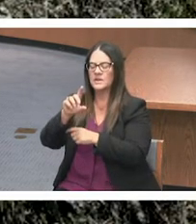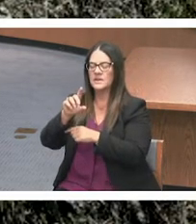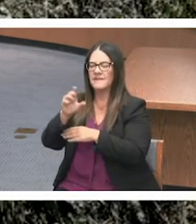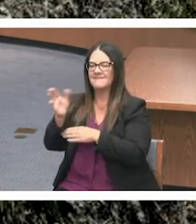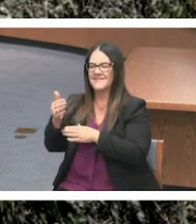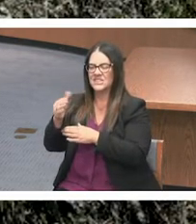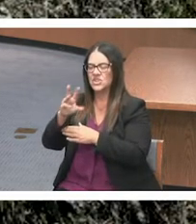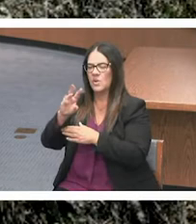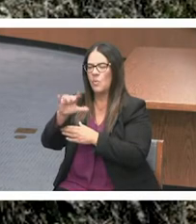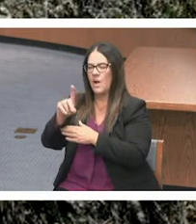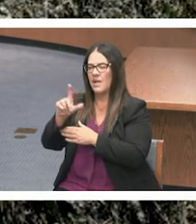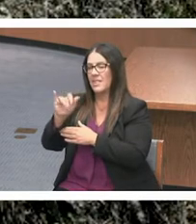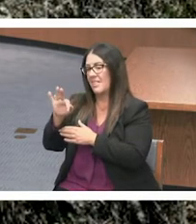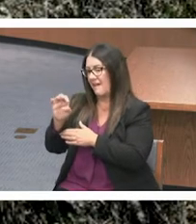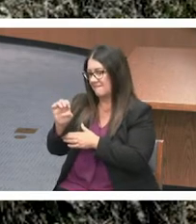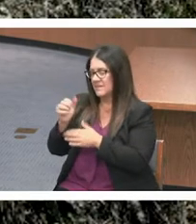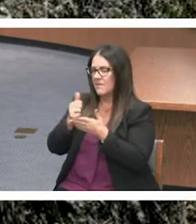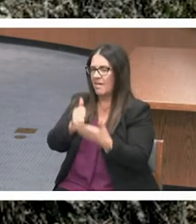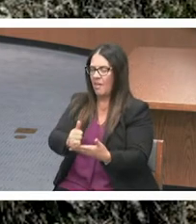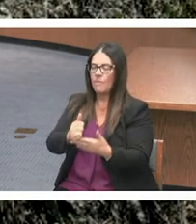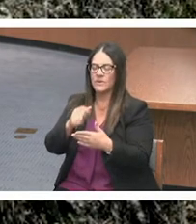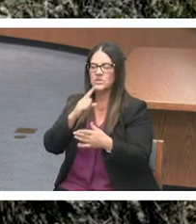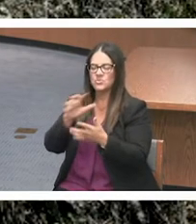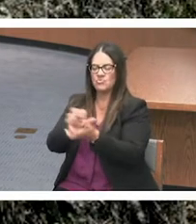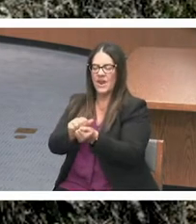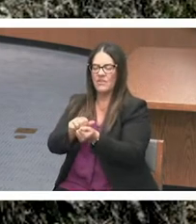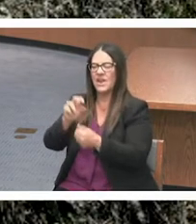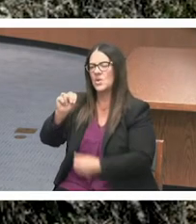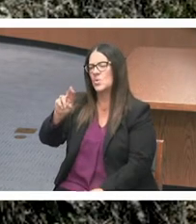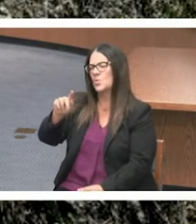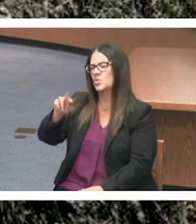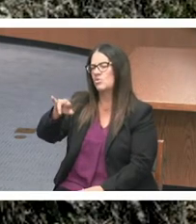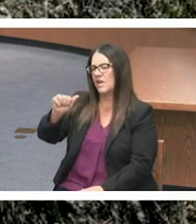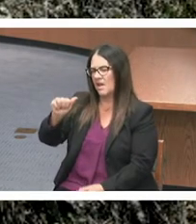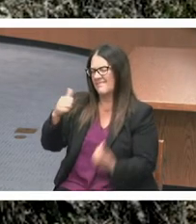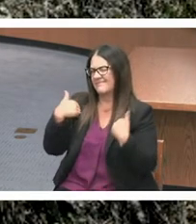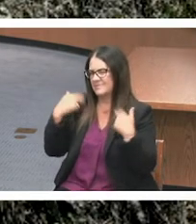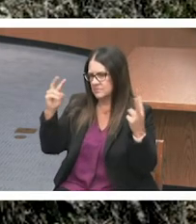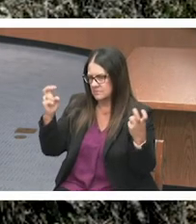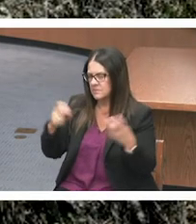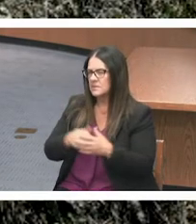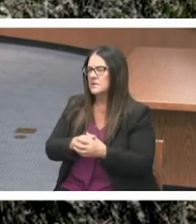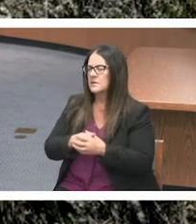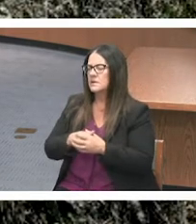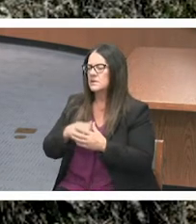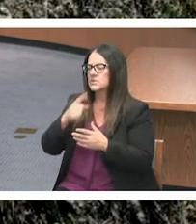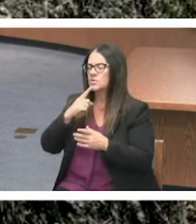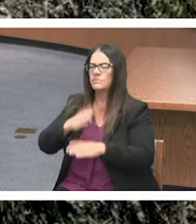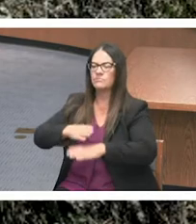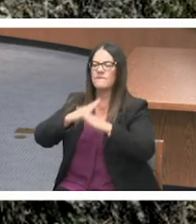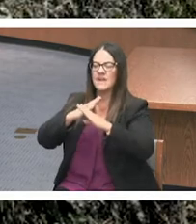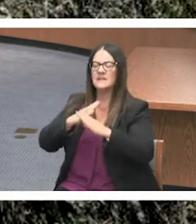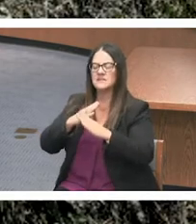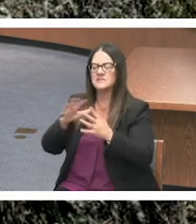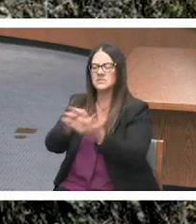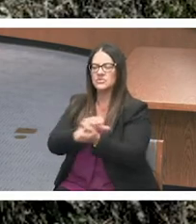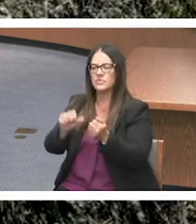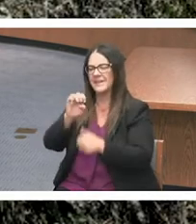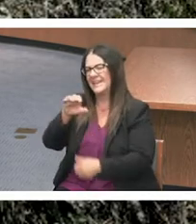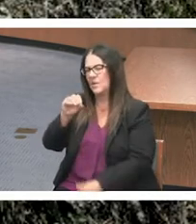on eradicating nutria before it takes hold and interrupts the ecosystem as much as we worry that it